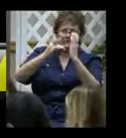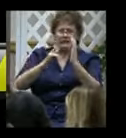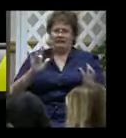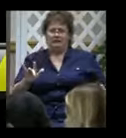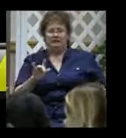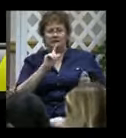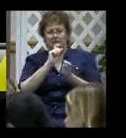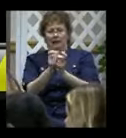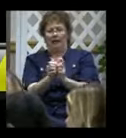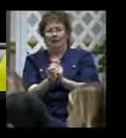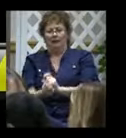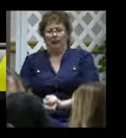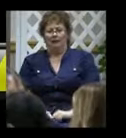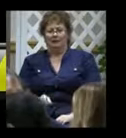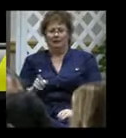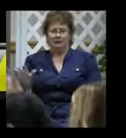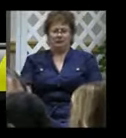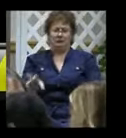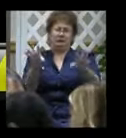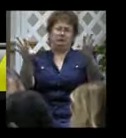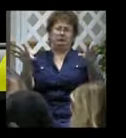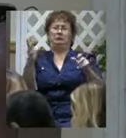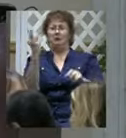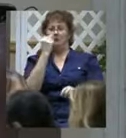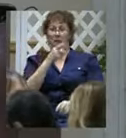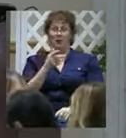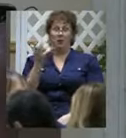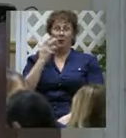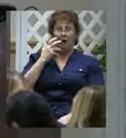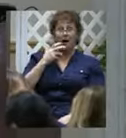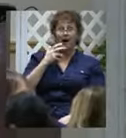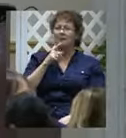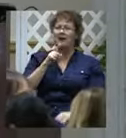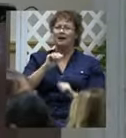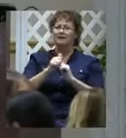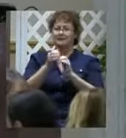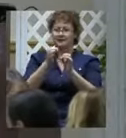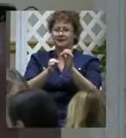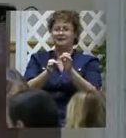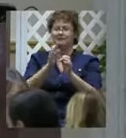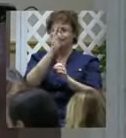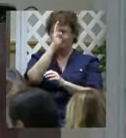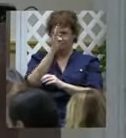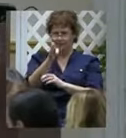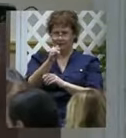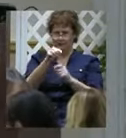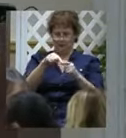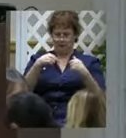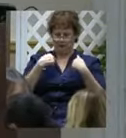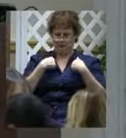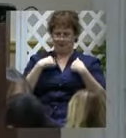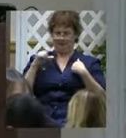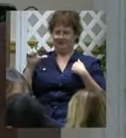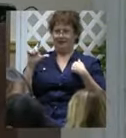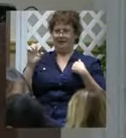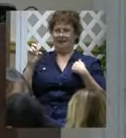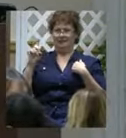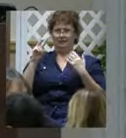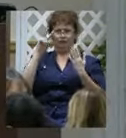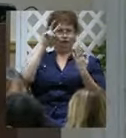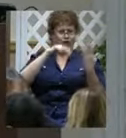buttons or all these bells and whistles. Might look good and techies may be impressed, but what does it mean to the LEP public? And it seems like you took